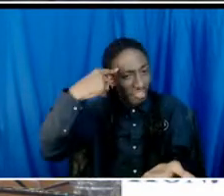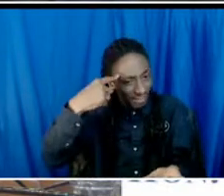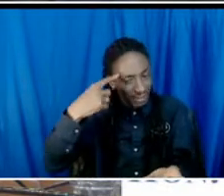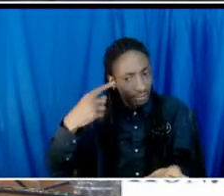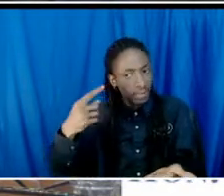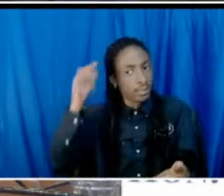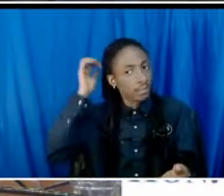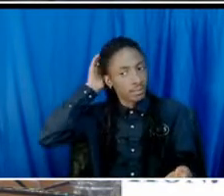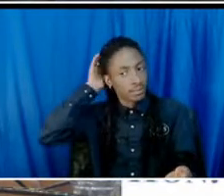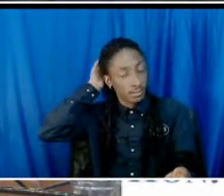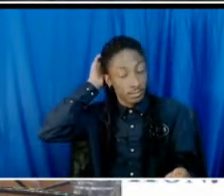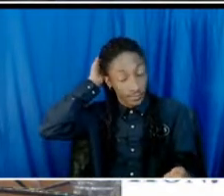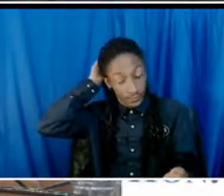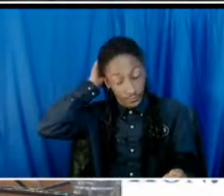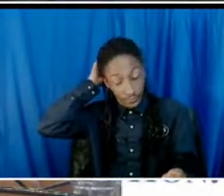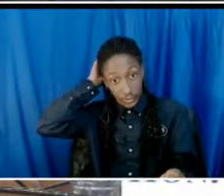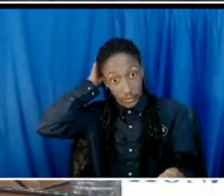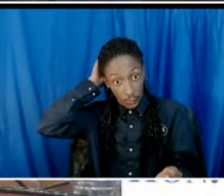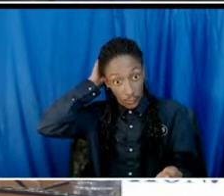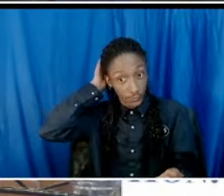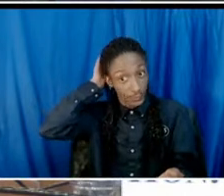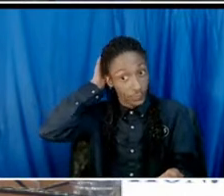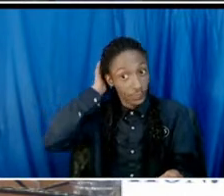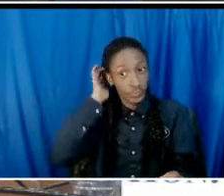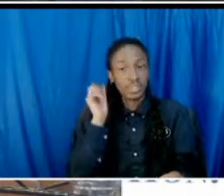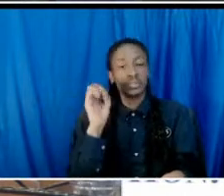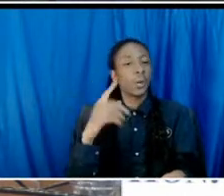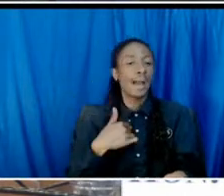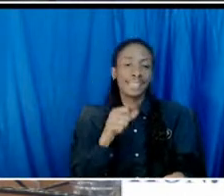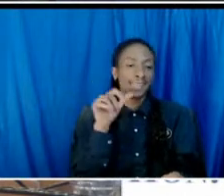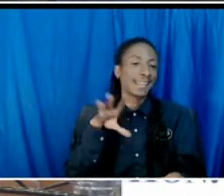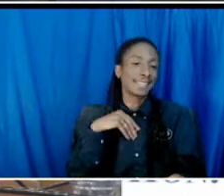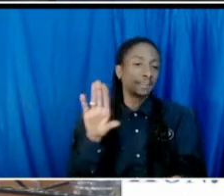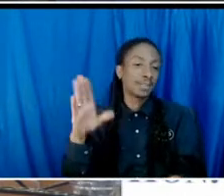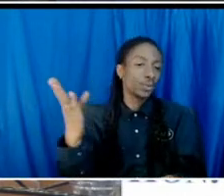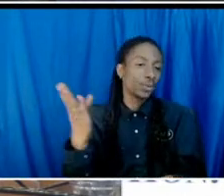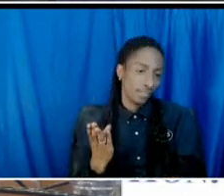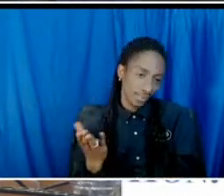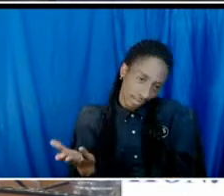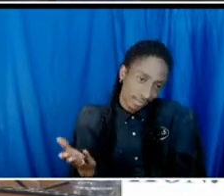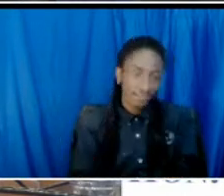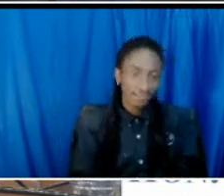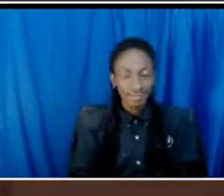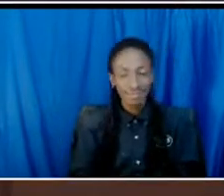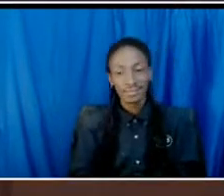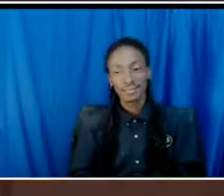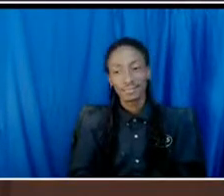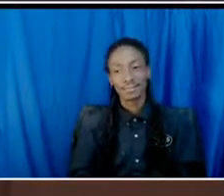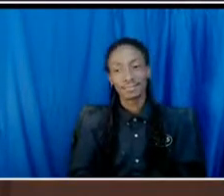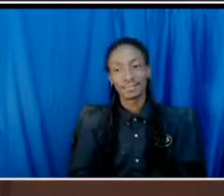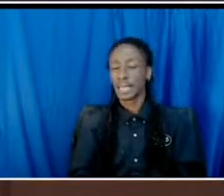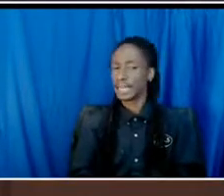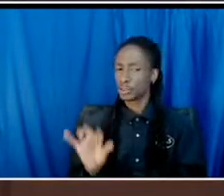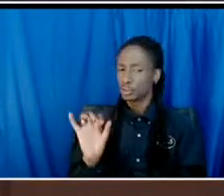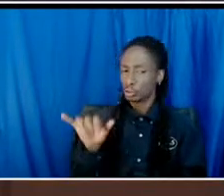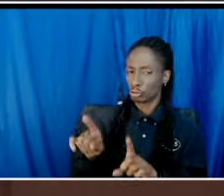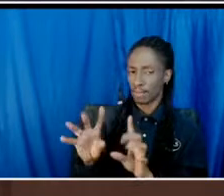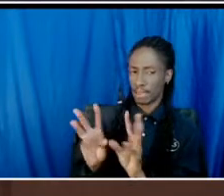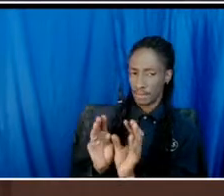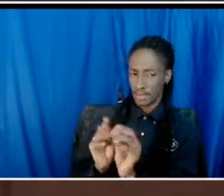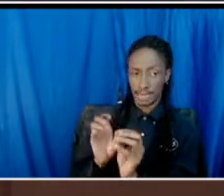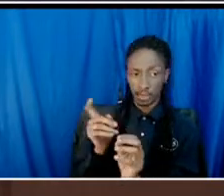So I didn't accept that offer, if I can put it that way. And during that meeting, did Mr. Clark ask